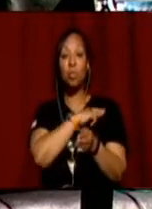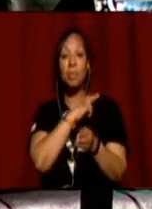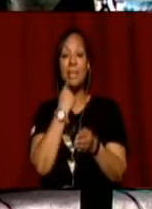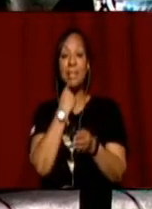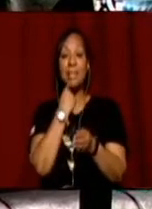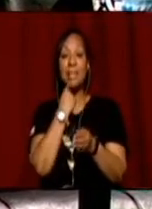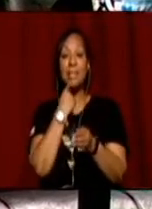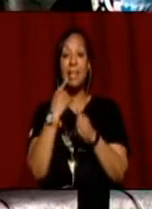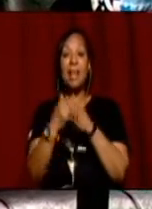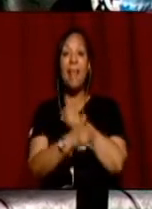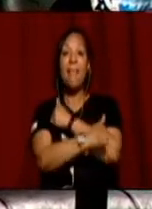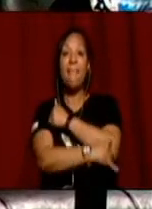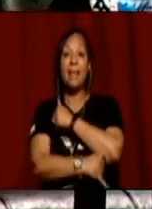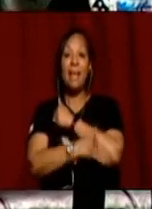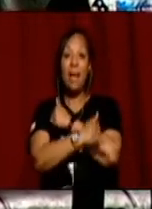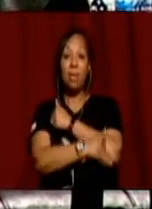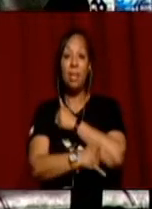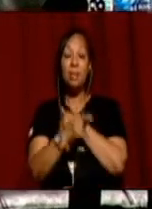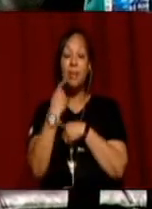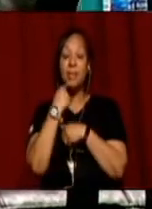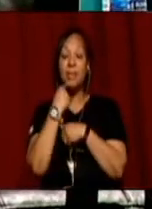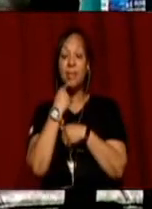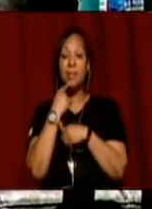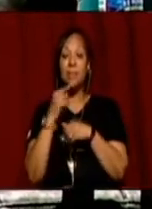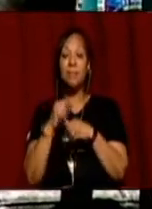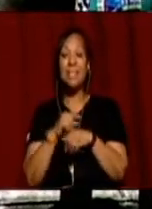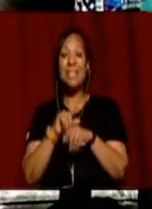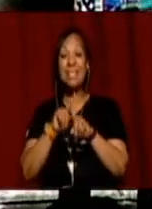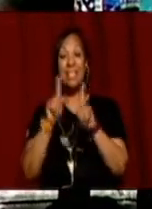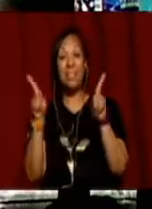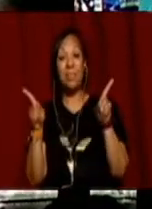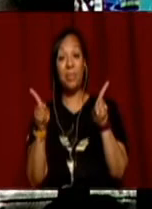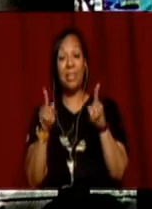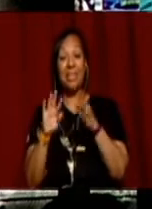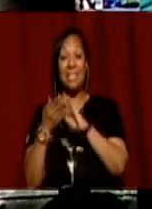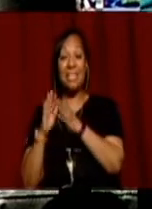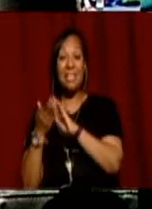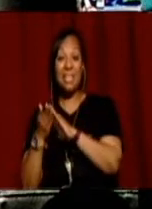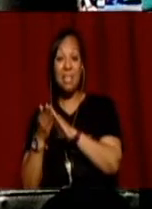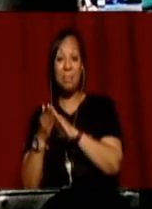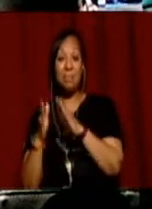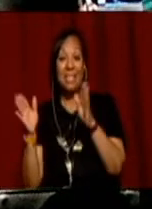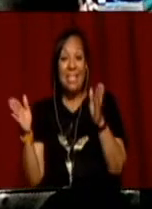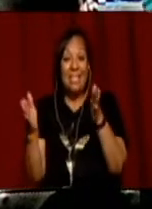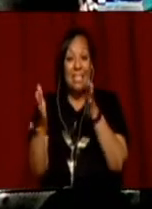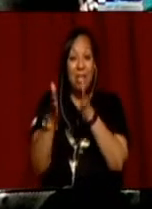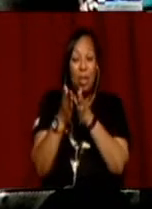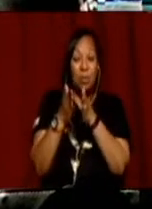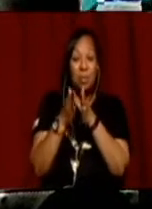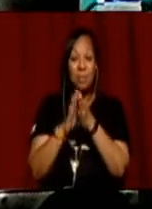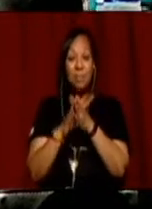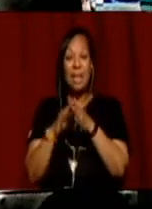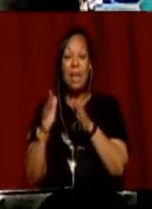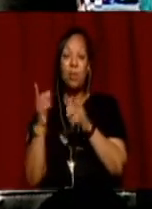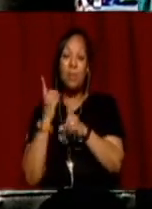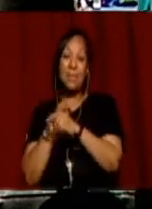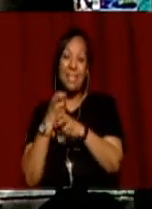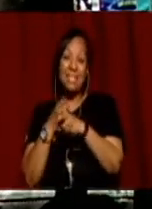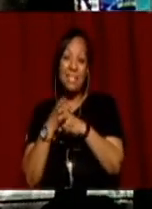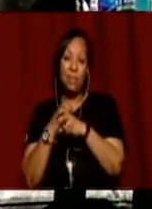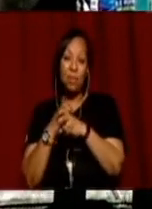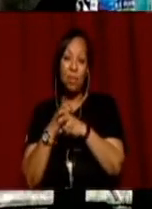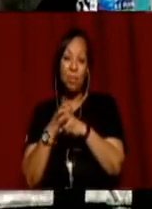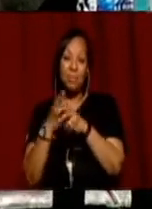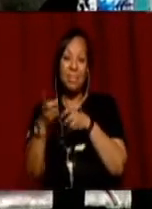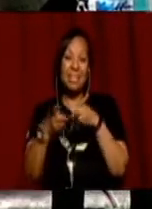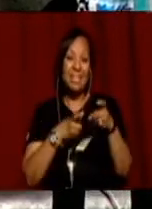county is in a little better shape in being close to opening than the city. The city is more densely populated, and of course that makes it more difficult to